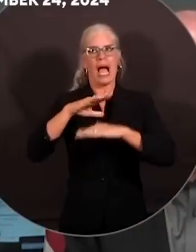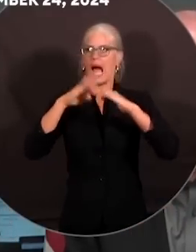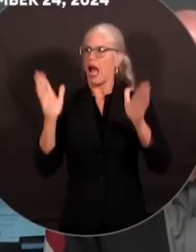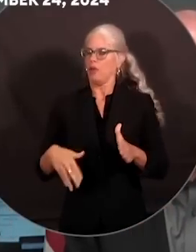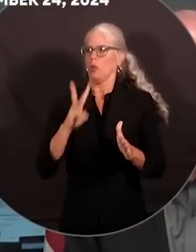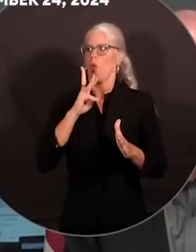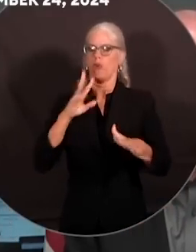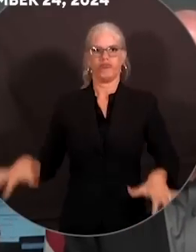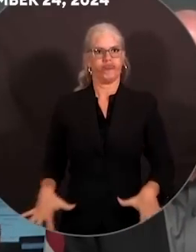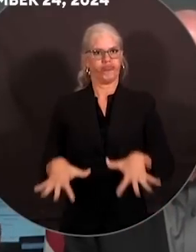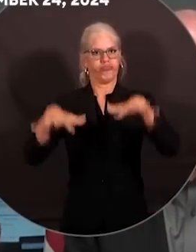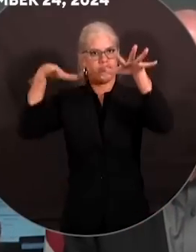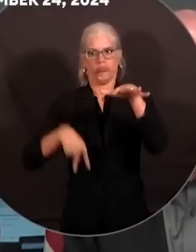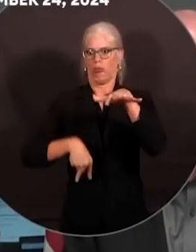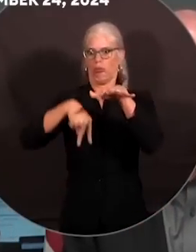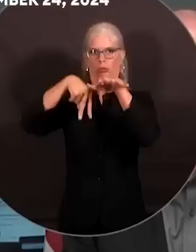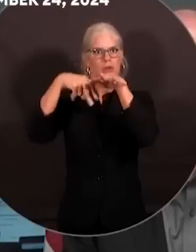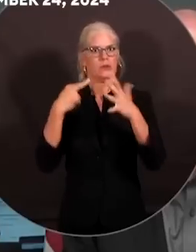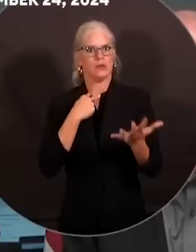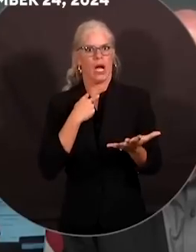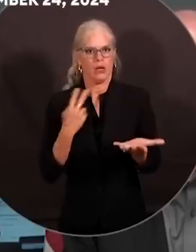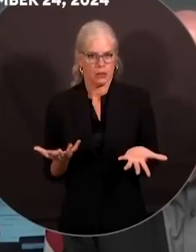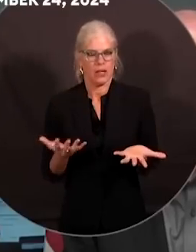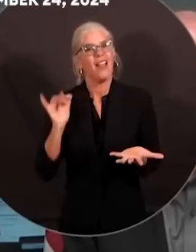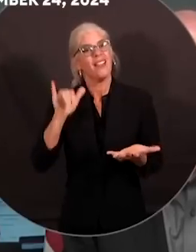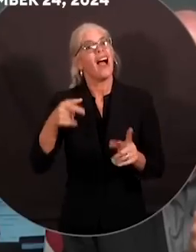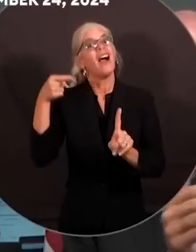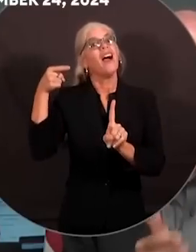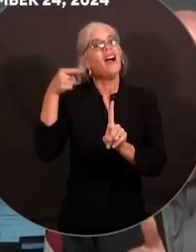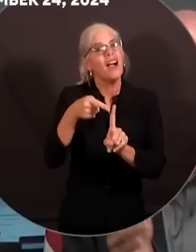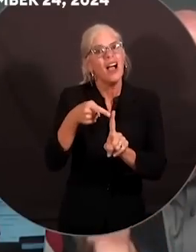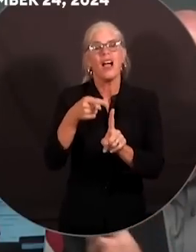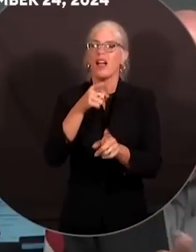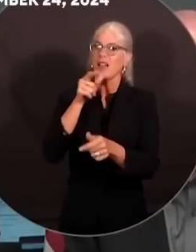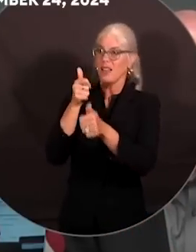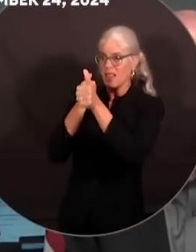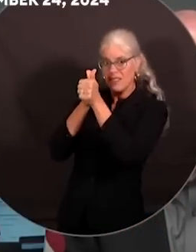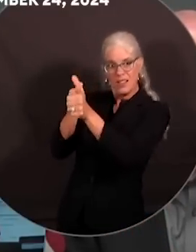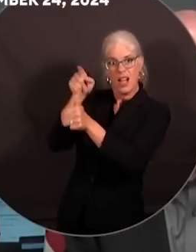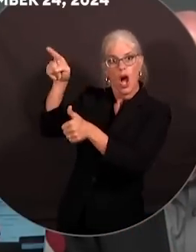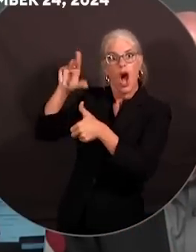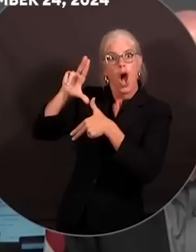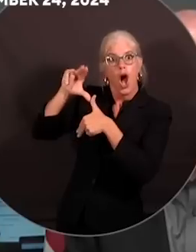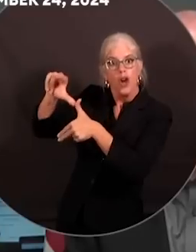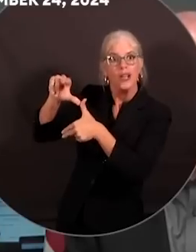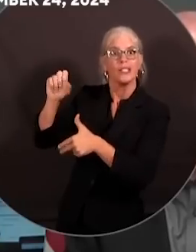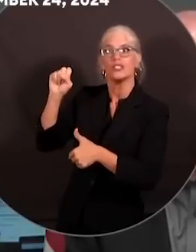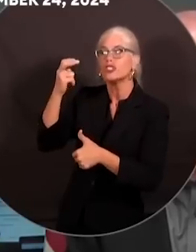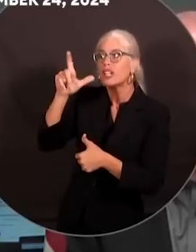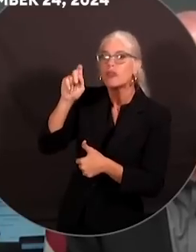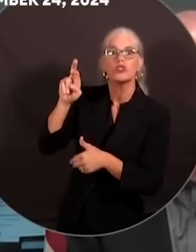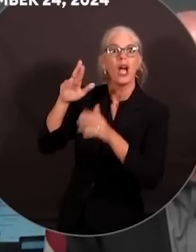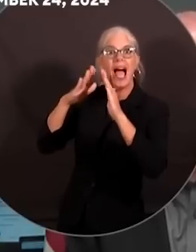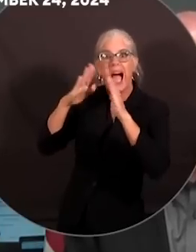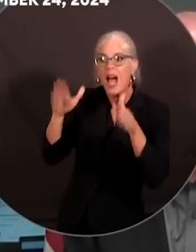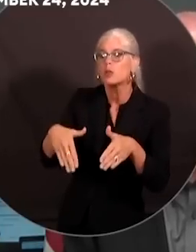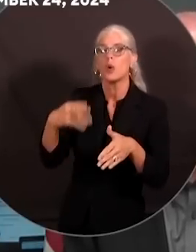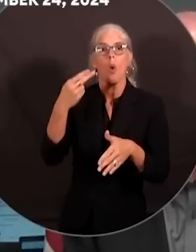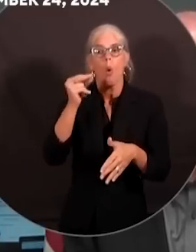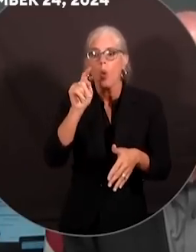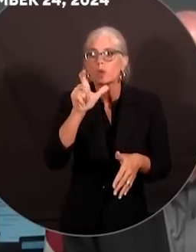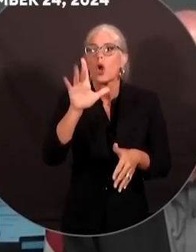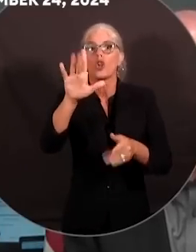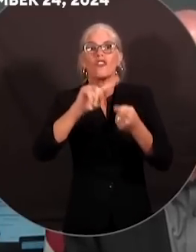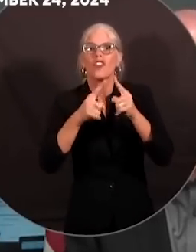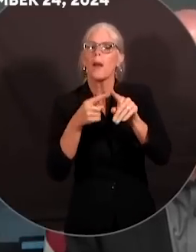a building that is built to hurricane specifications, whether it's a shelter, a hotel, a friend's house, you're fine to ride out the